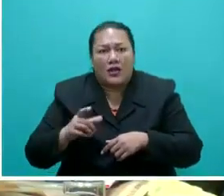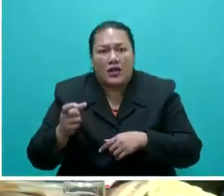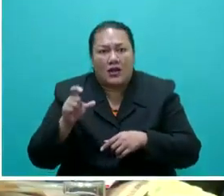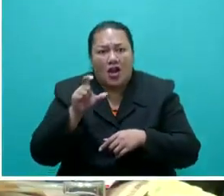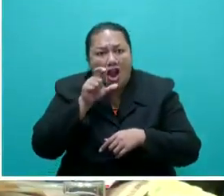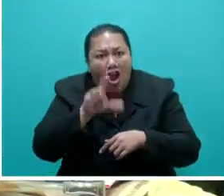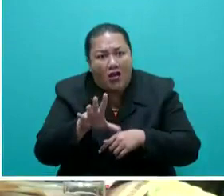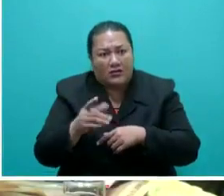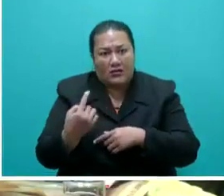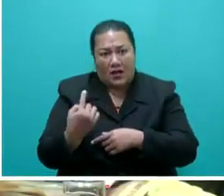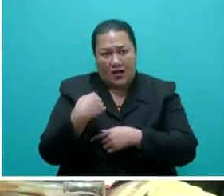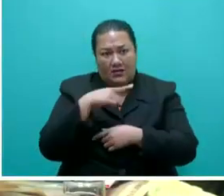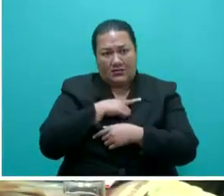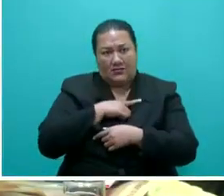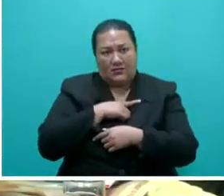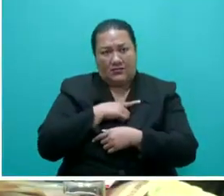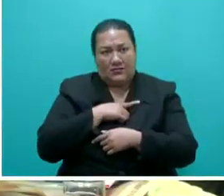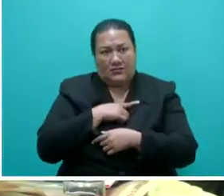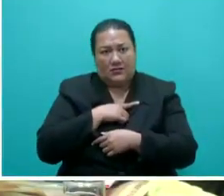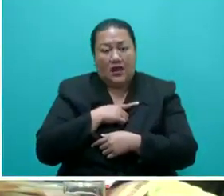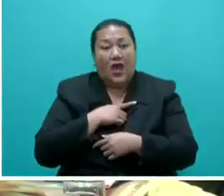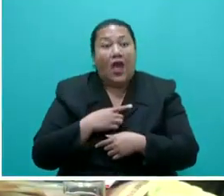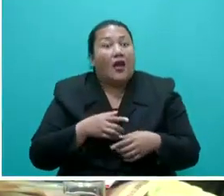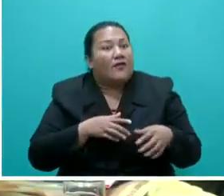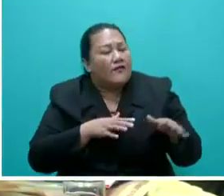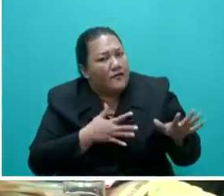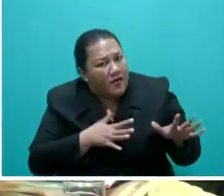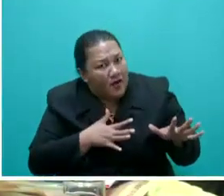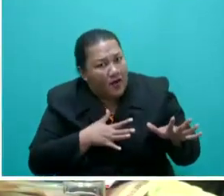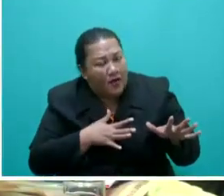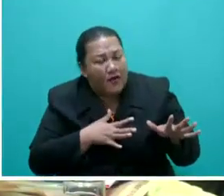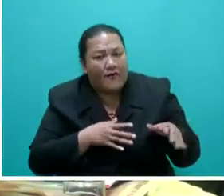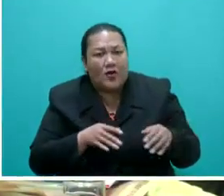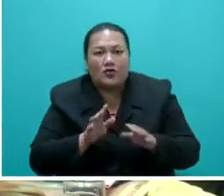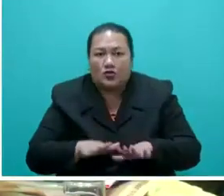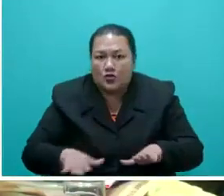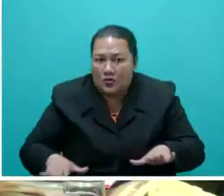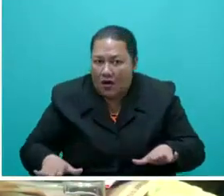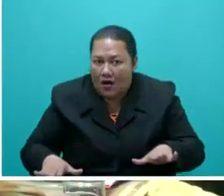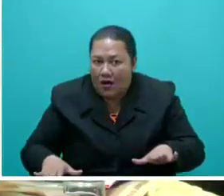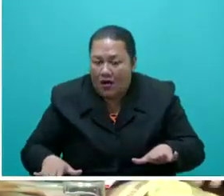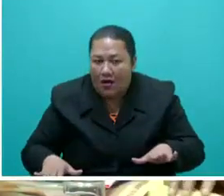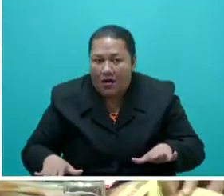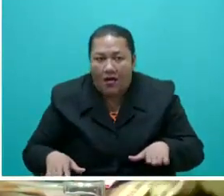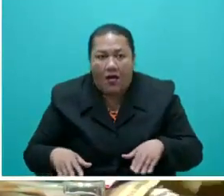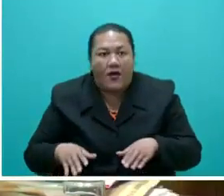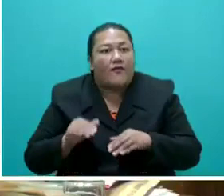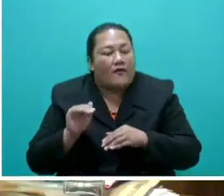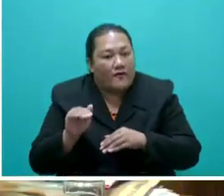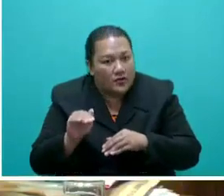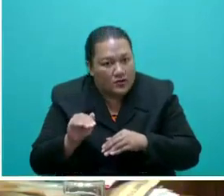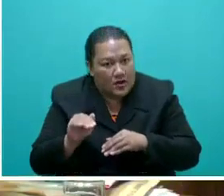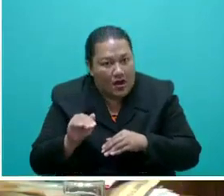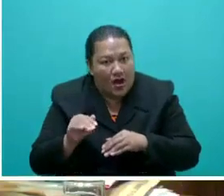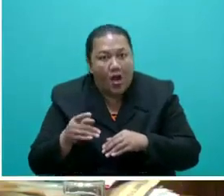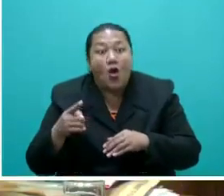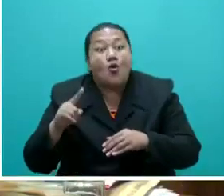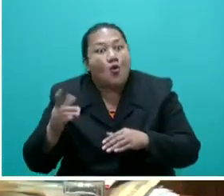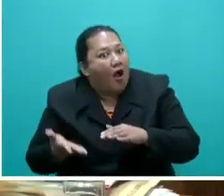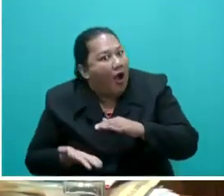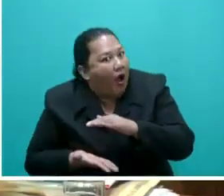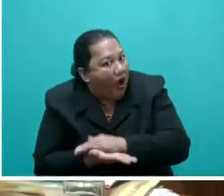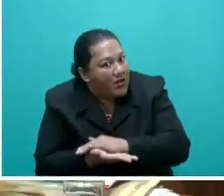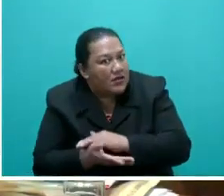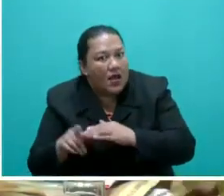for ourselves, but for our children, who are also included in the curse. I know that Honorable